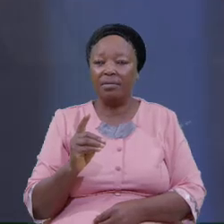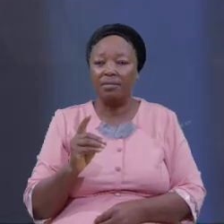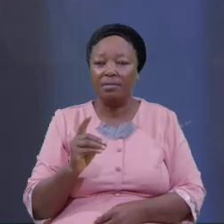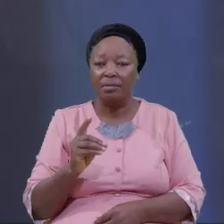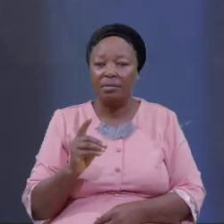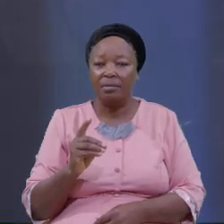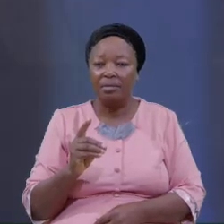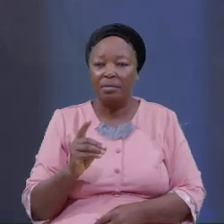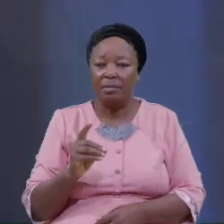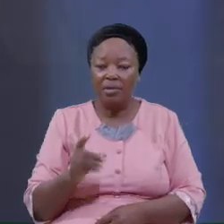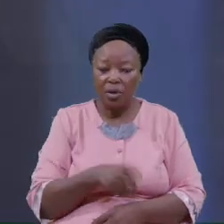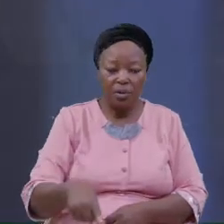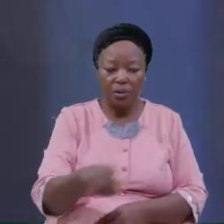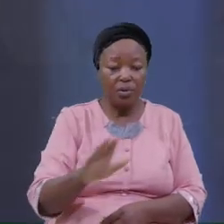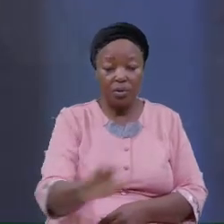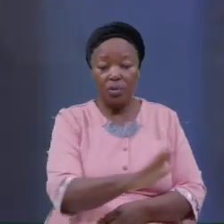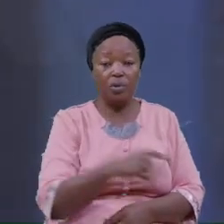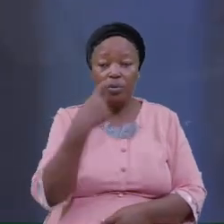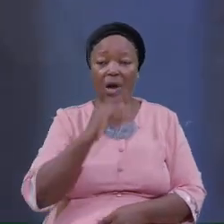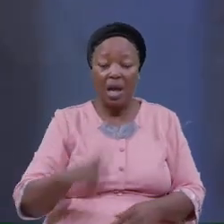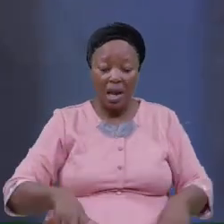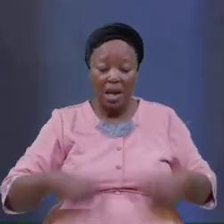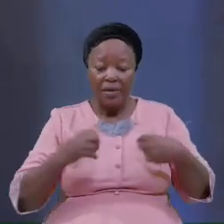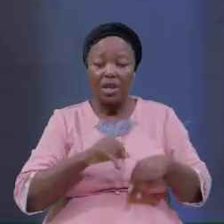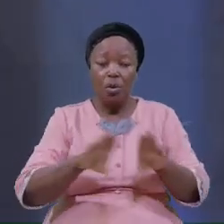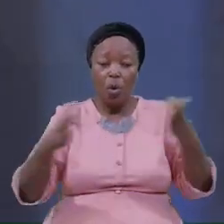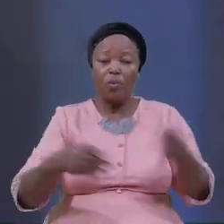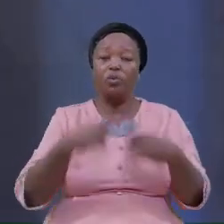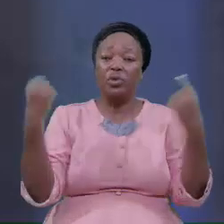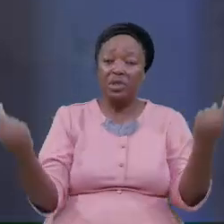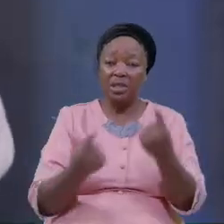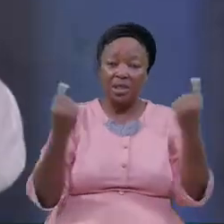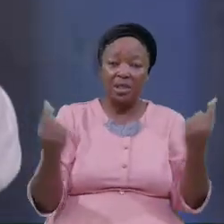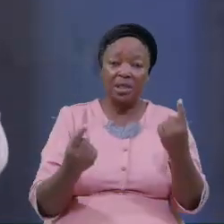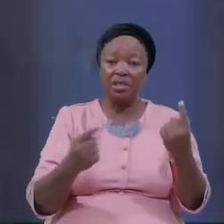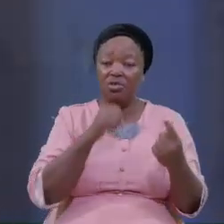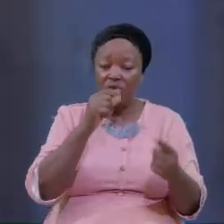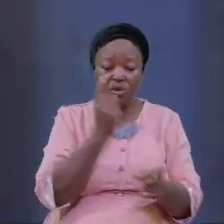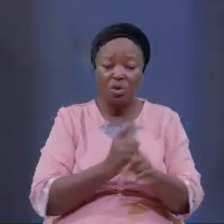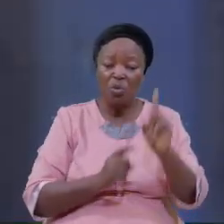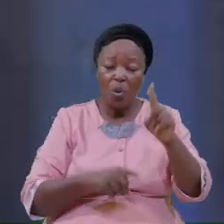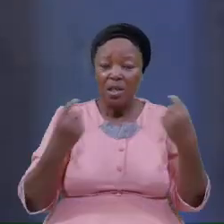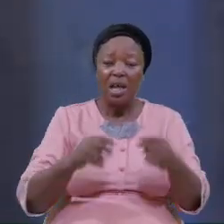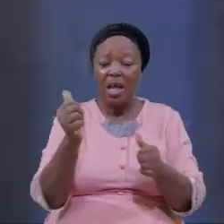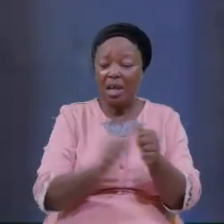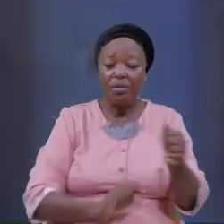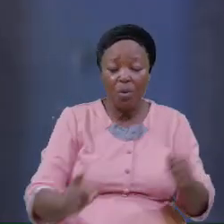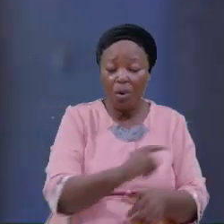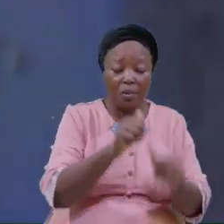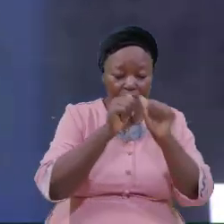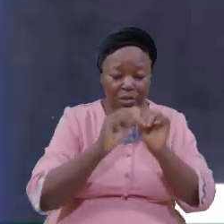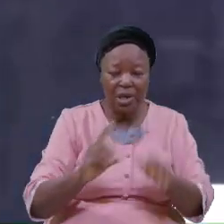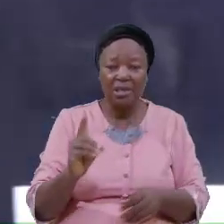Those who are living in open sin, flagrant sin, everyone blessed.